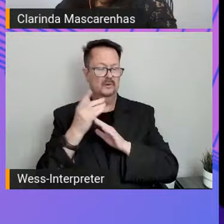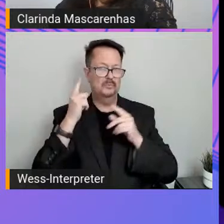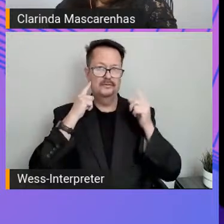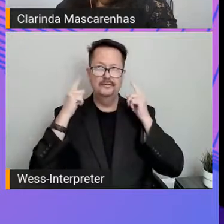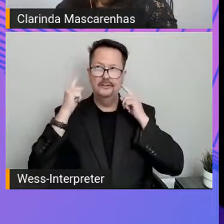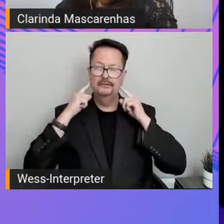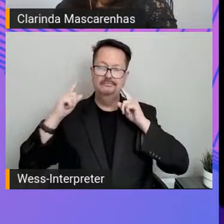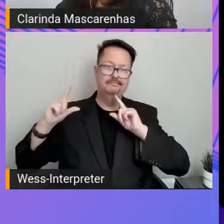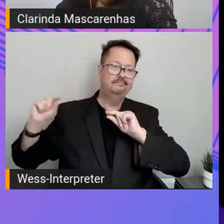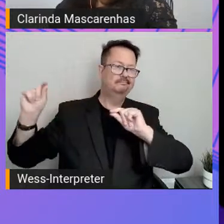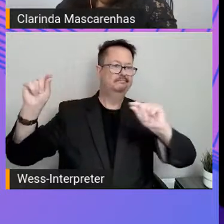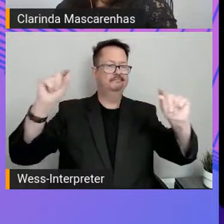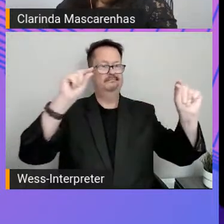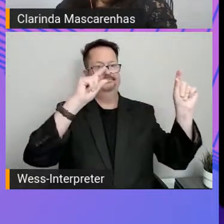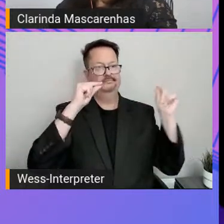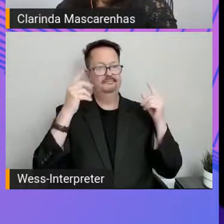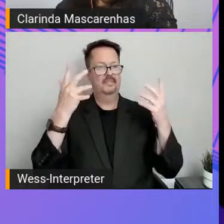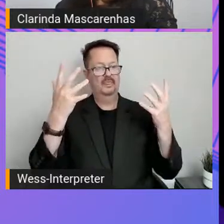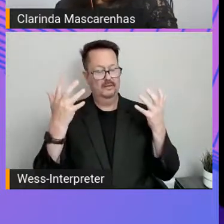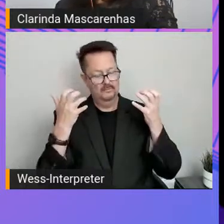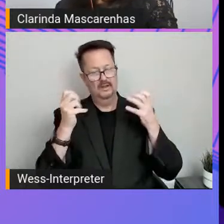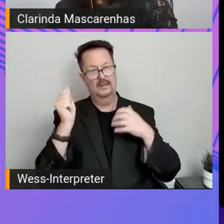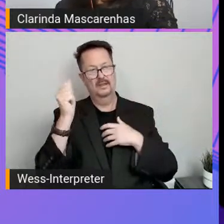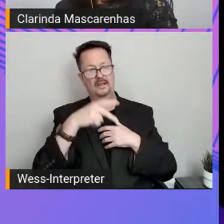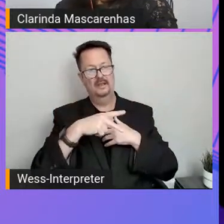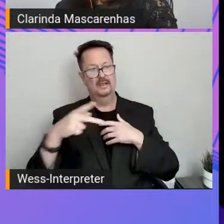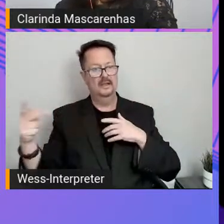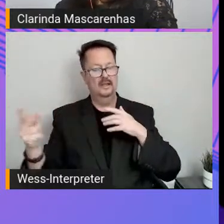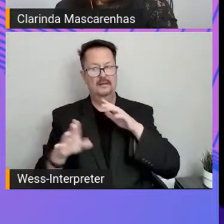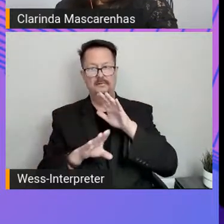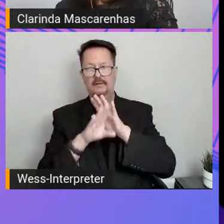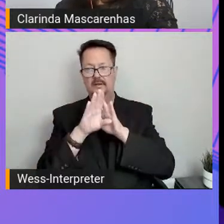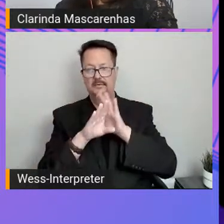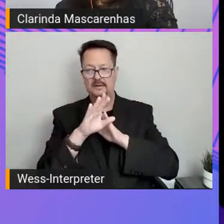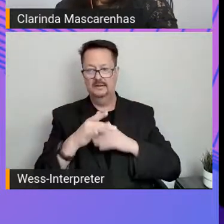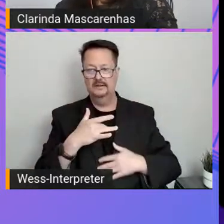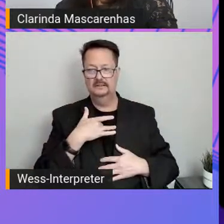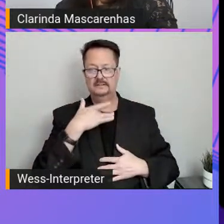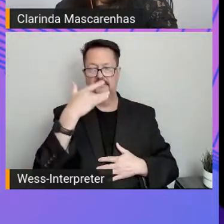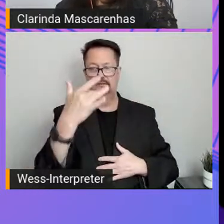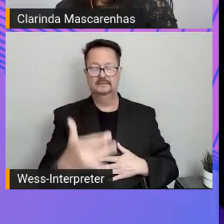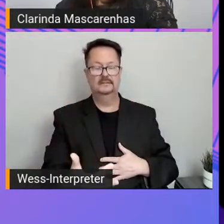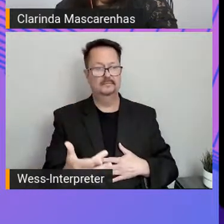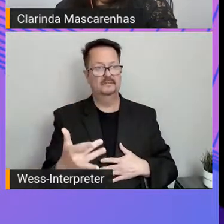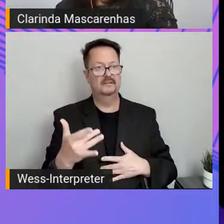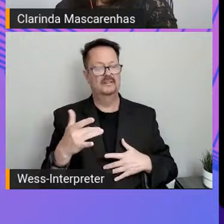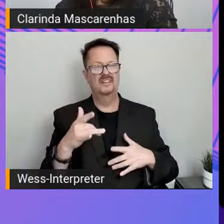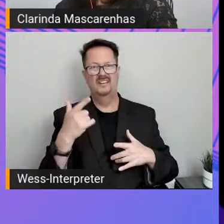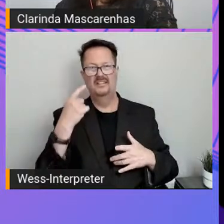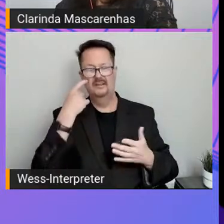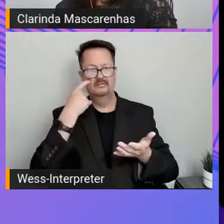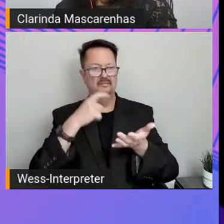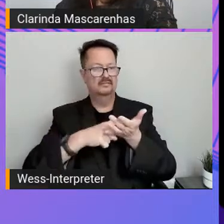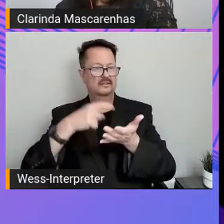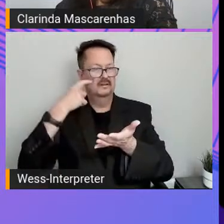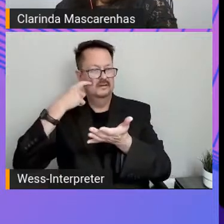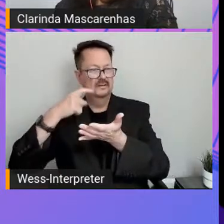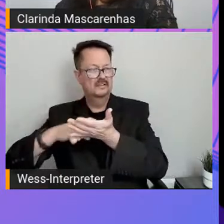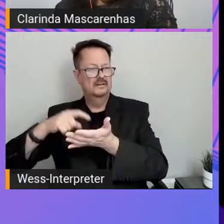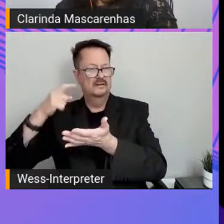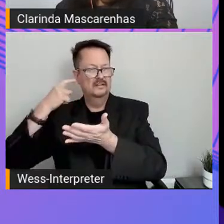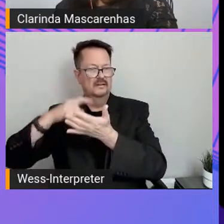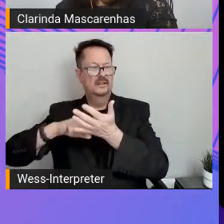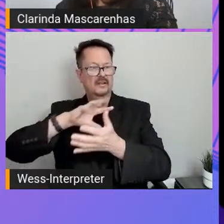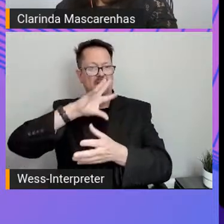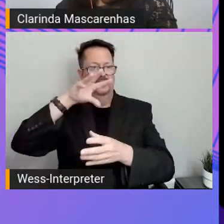that they just want to focus on application development. And typically, they find all these different infrastructure